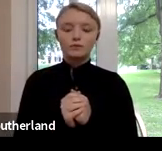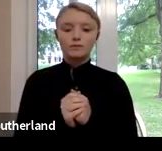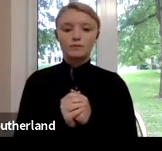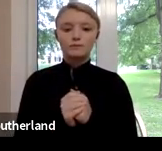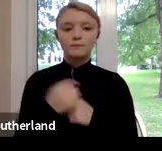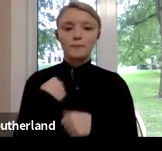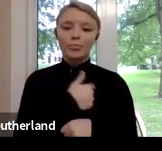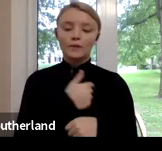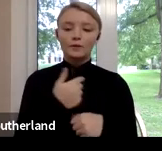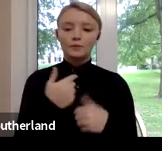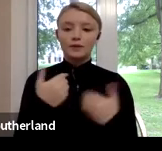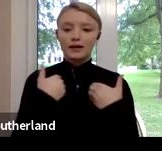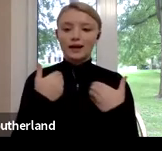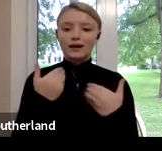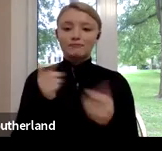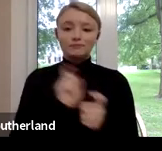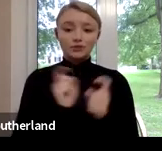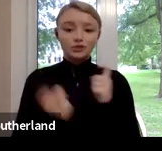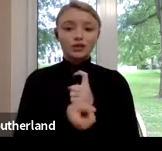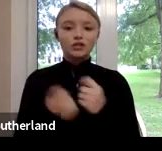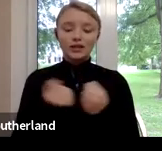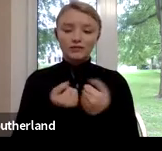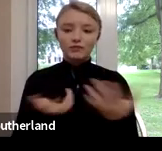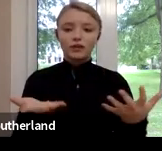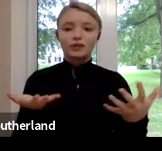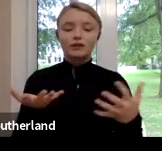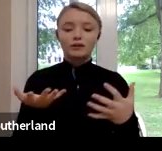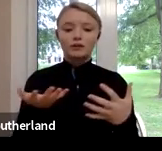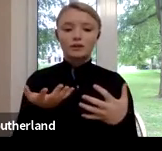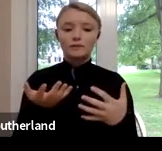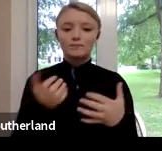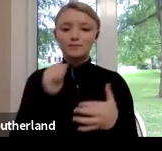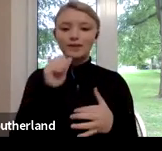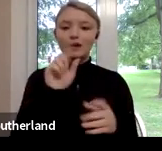have changed everything, not just